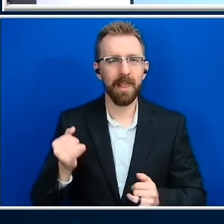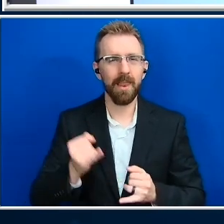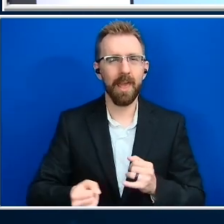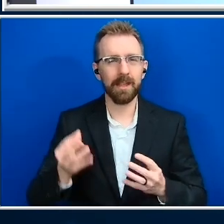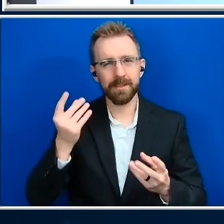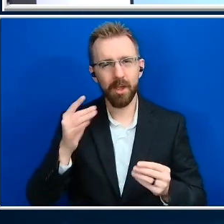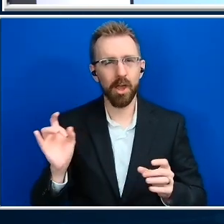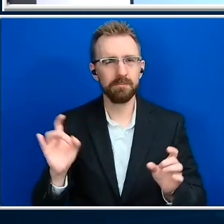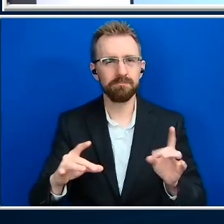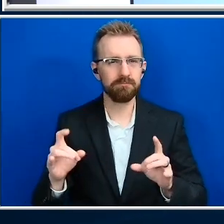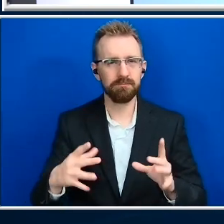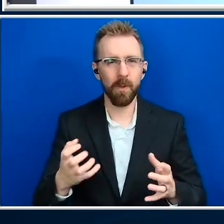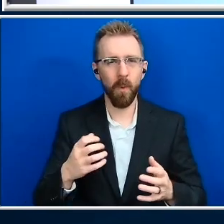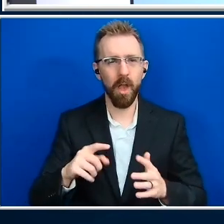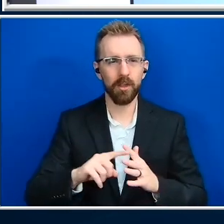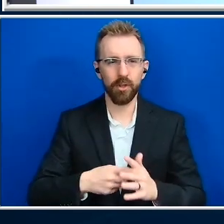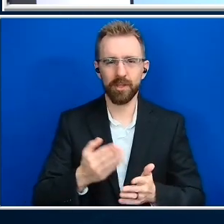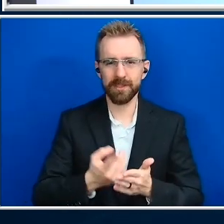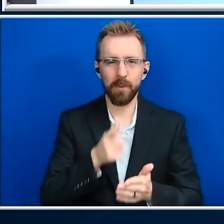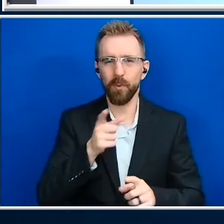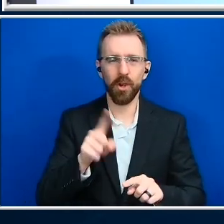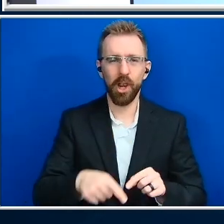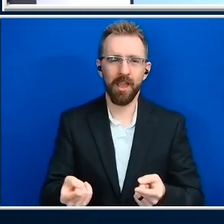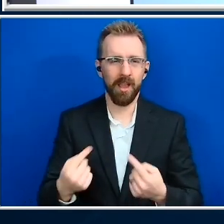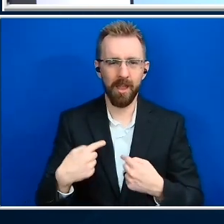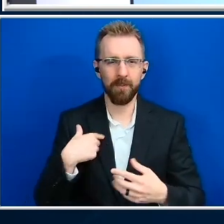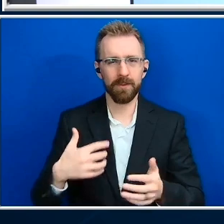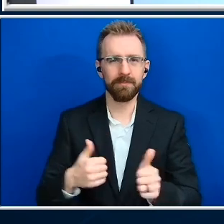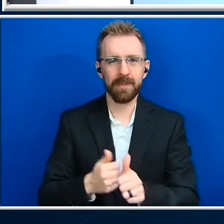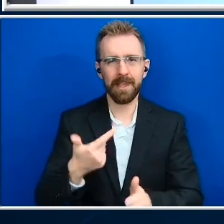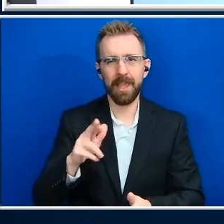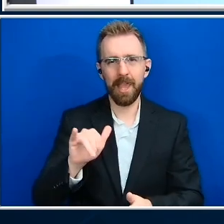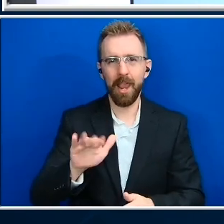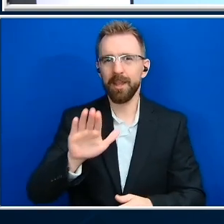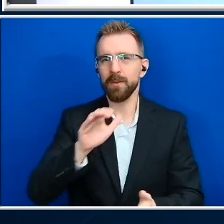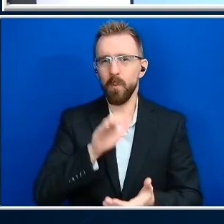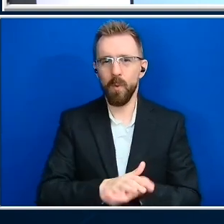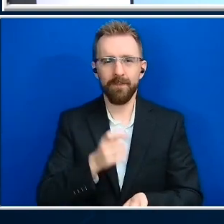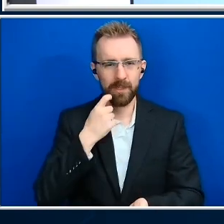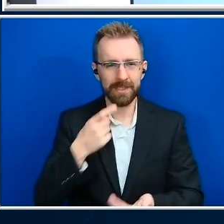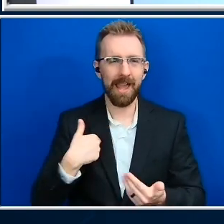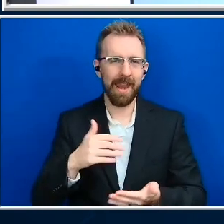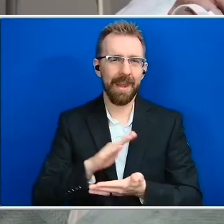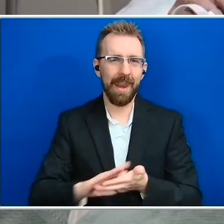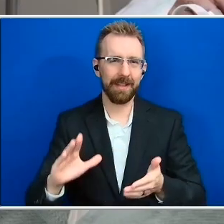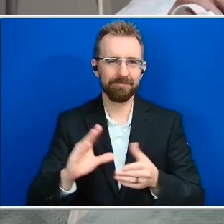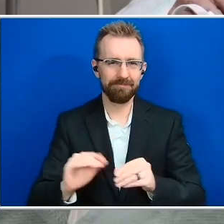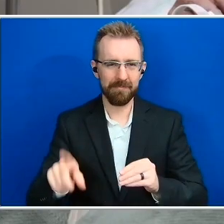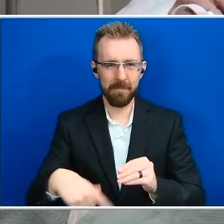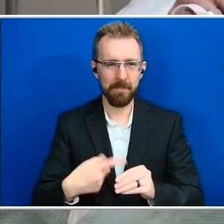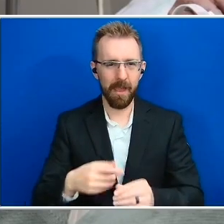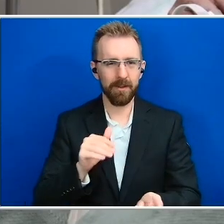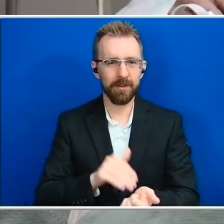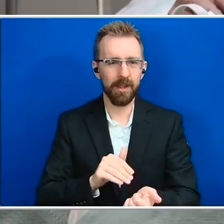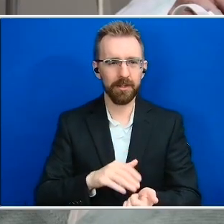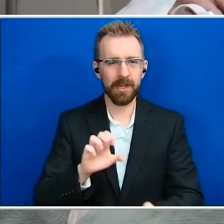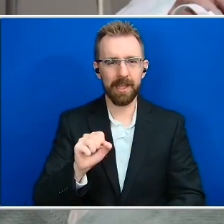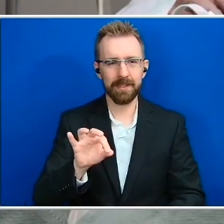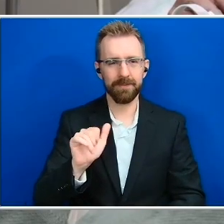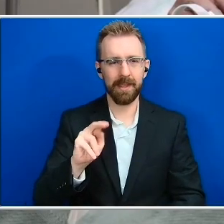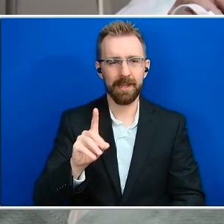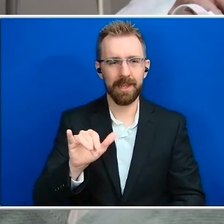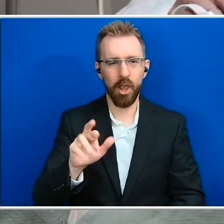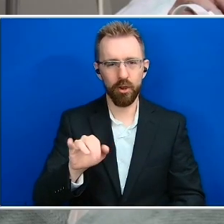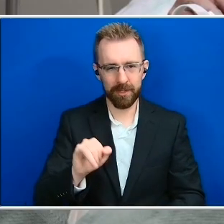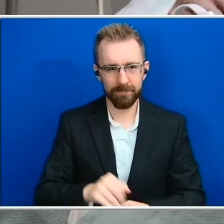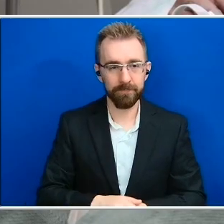couldn't be here today. We caught up with Gary's wife recently, and she had some nice ththings to say about Dr. Esfandari. The doctors here are